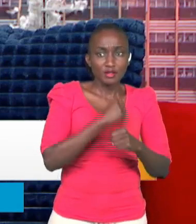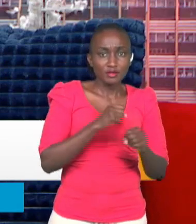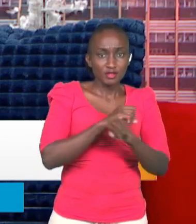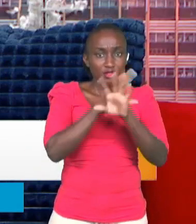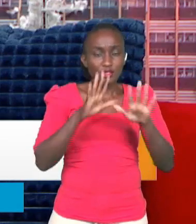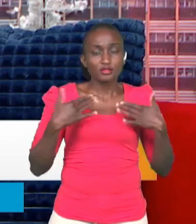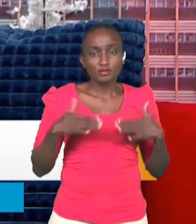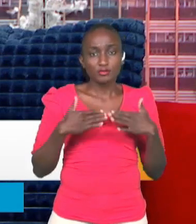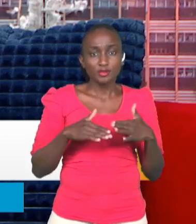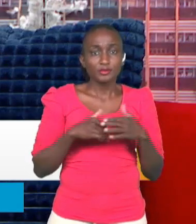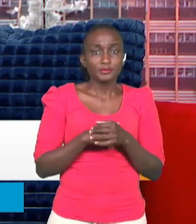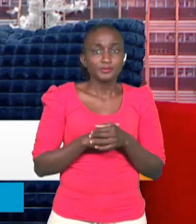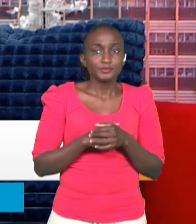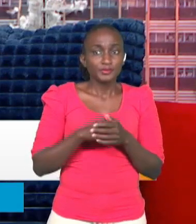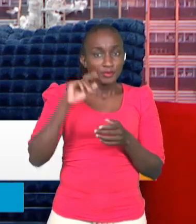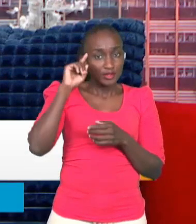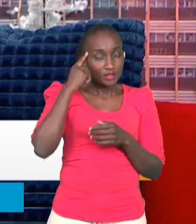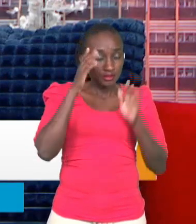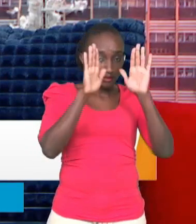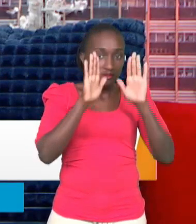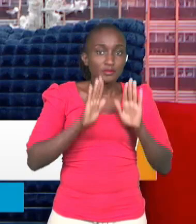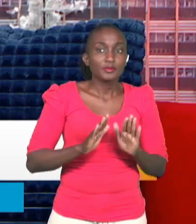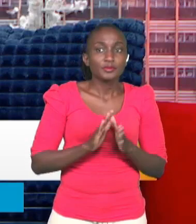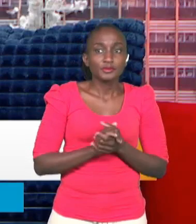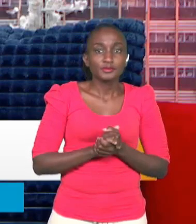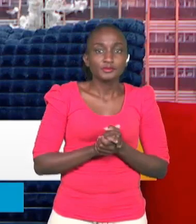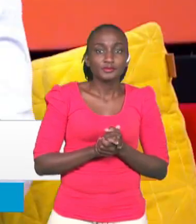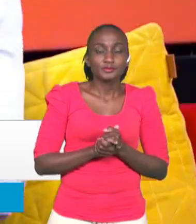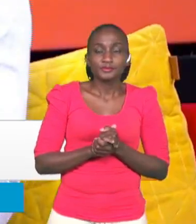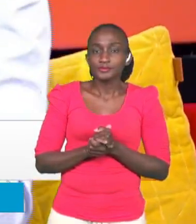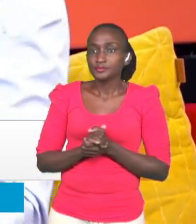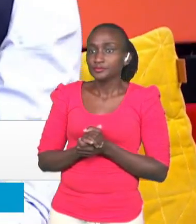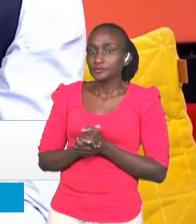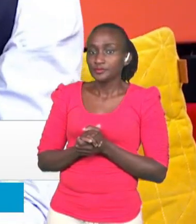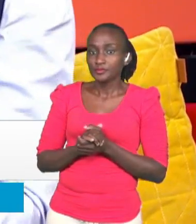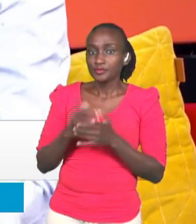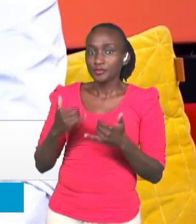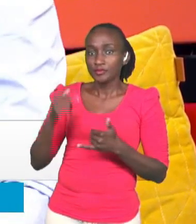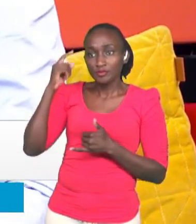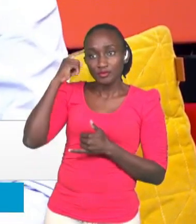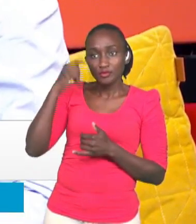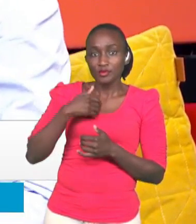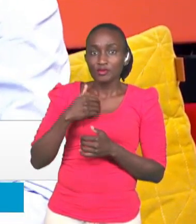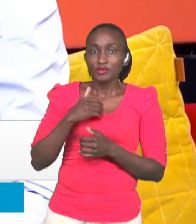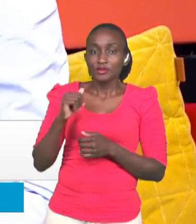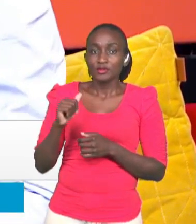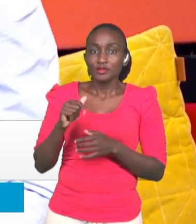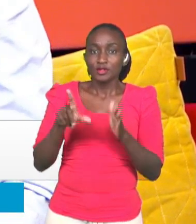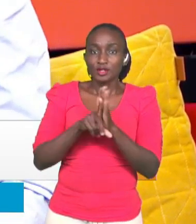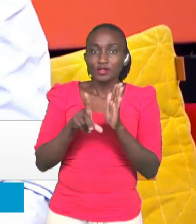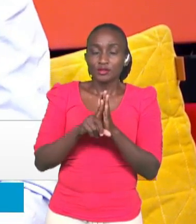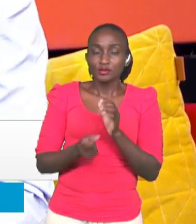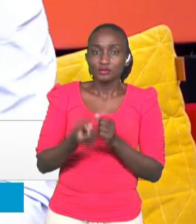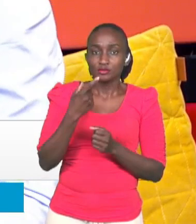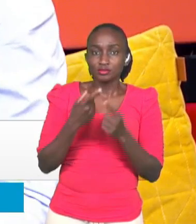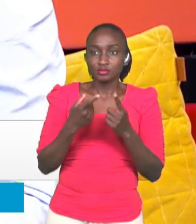that. Okay. And I think it is important it gets some backing. All right. Okay. Now, you remember there was a law that came up. I don't know if it's a law